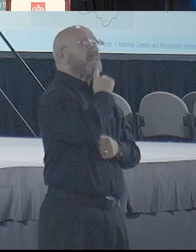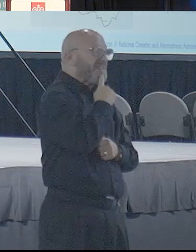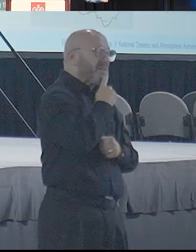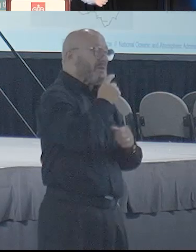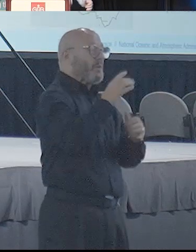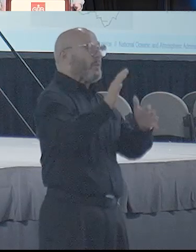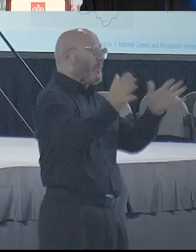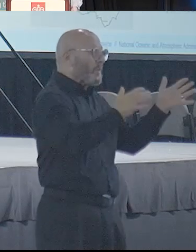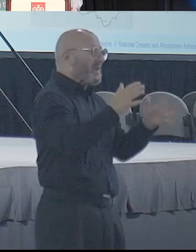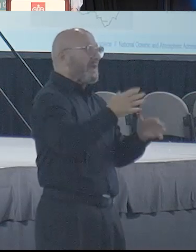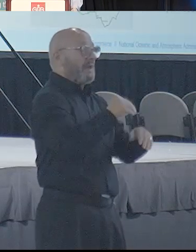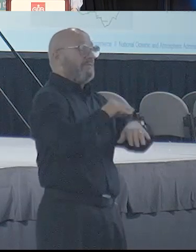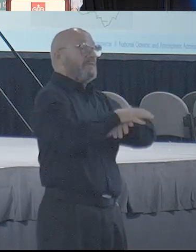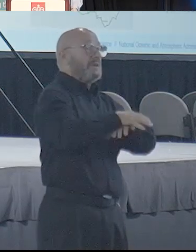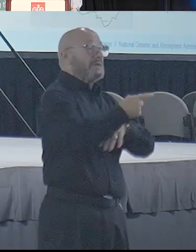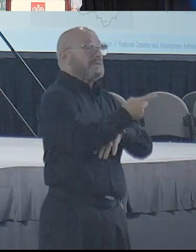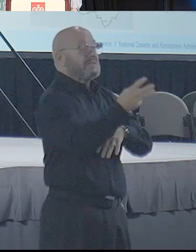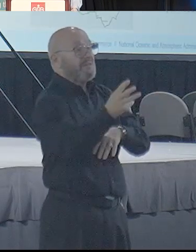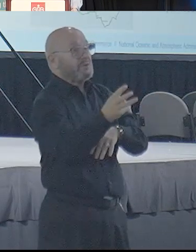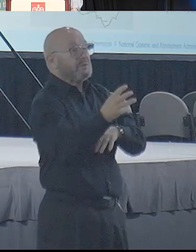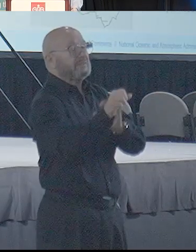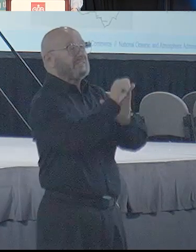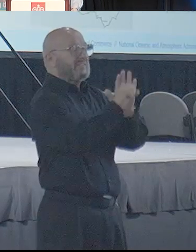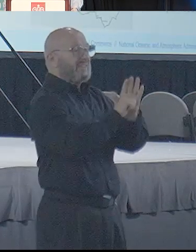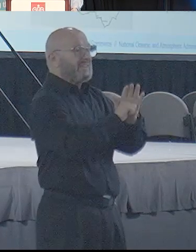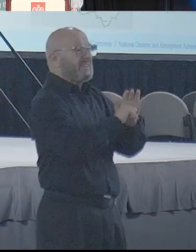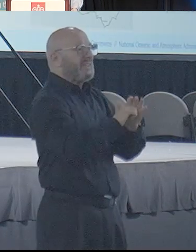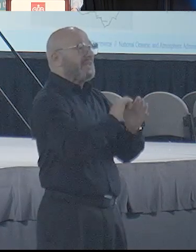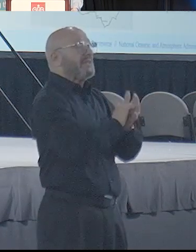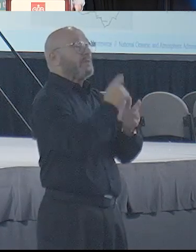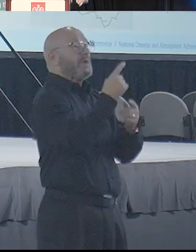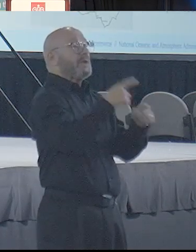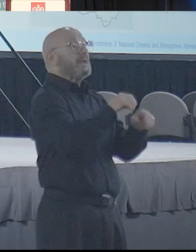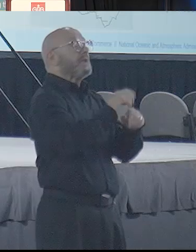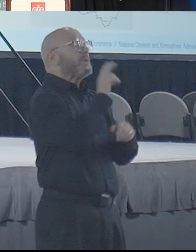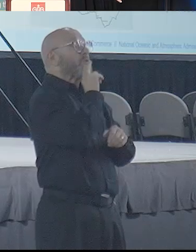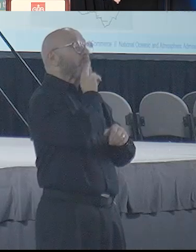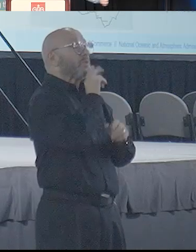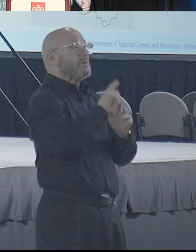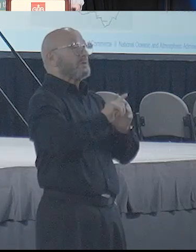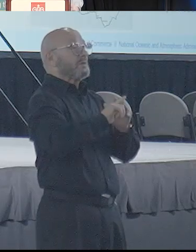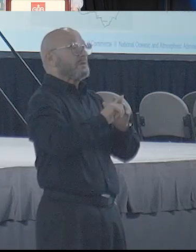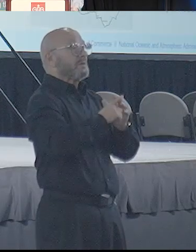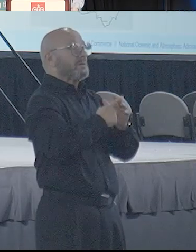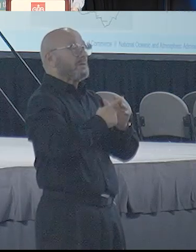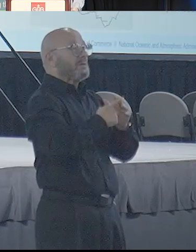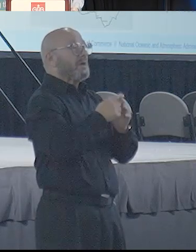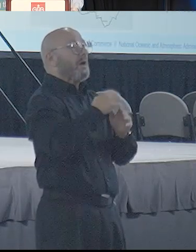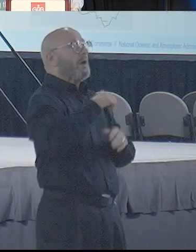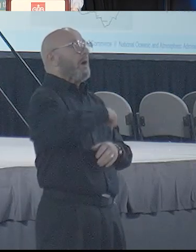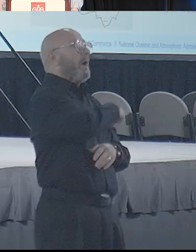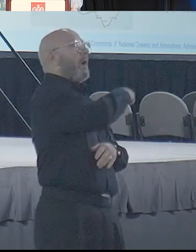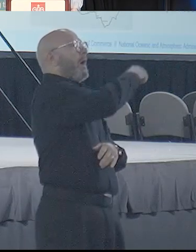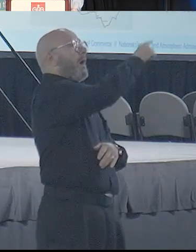it can affect usually several states, that kind of length. And the one that happened in the Houston metro area kind of started just to the west and then migrated